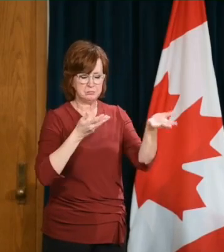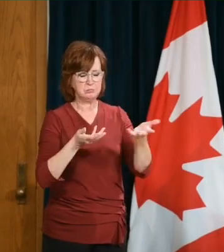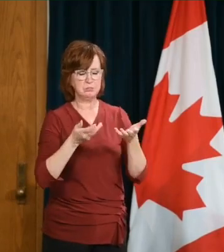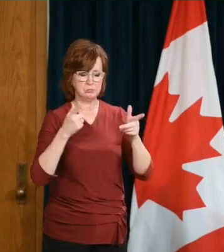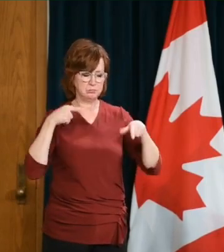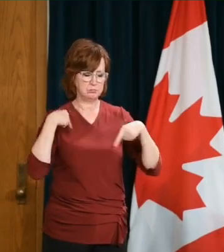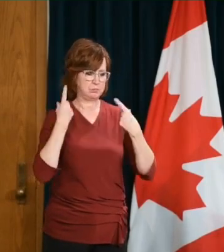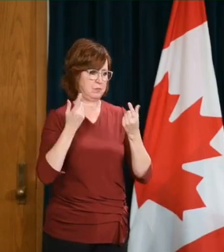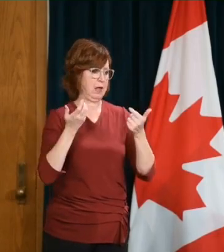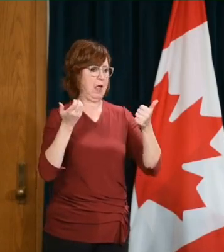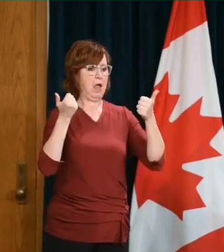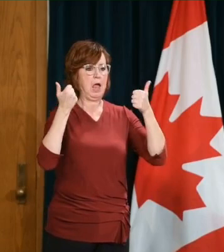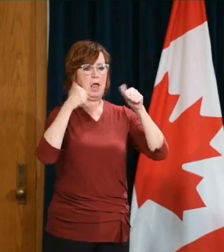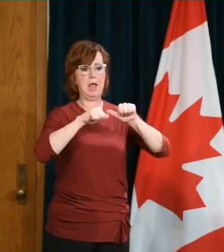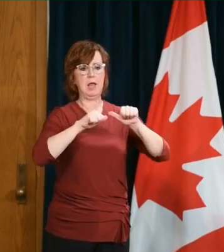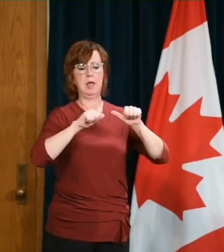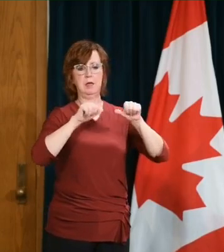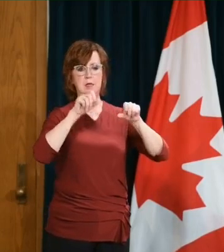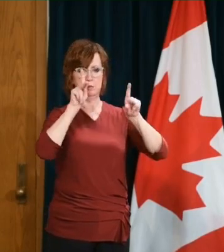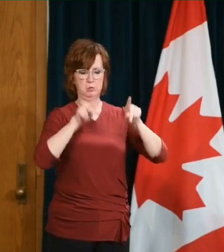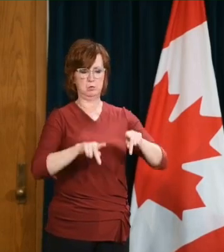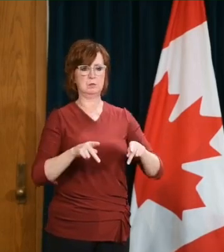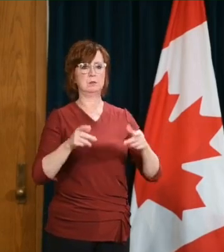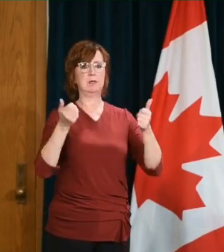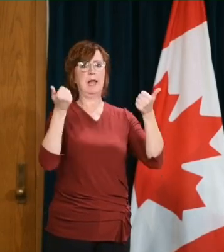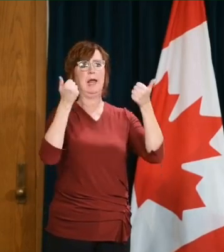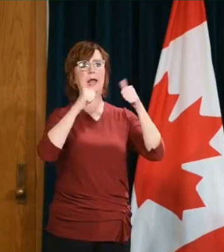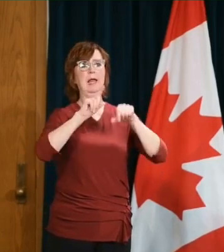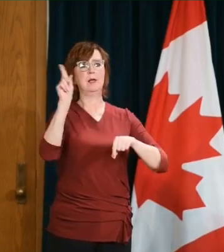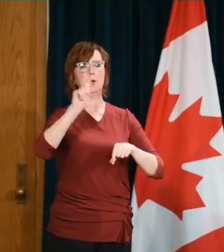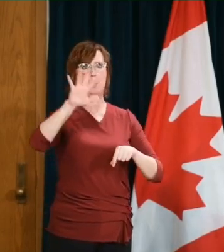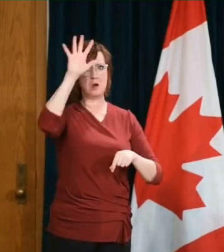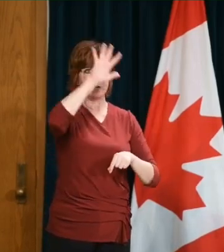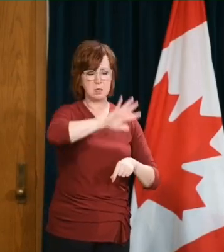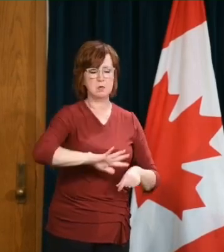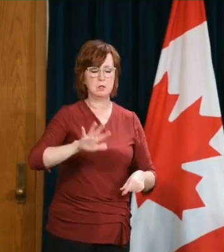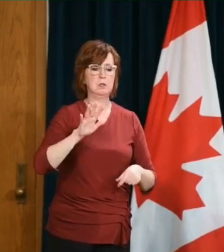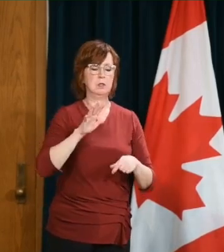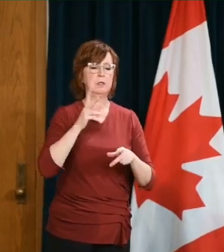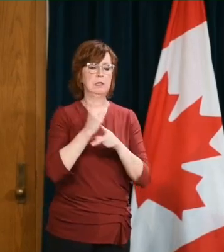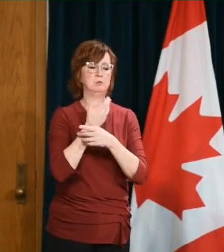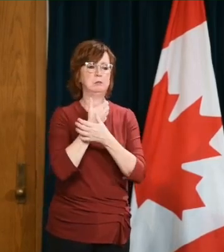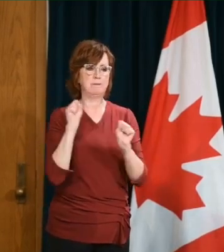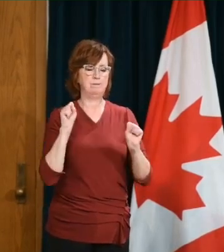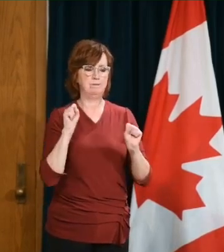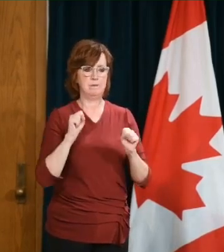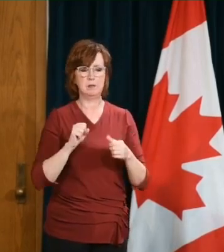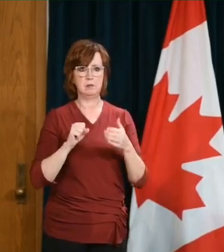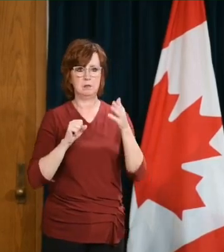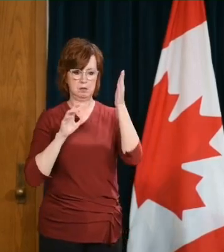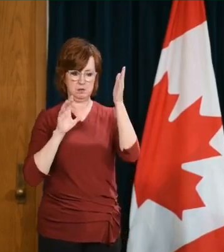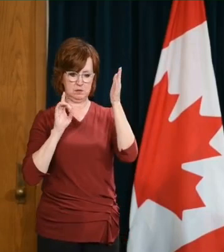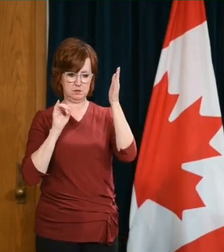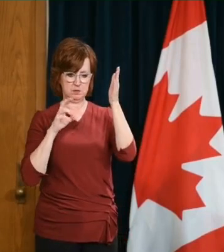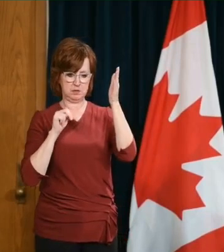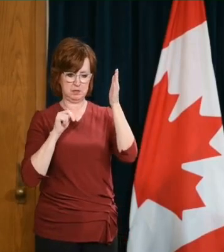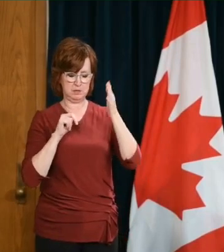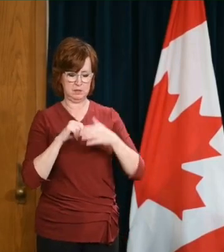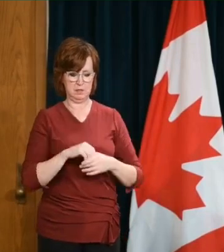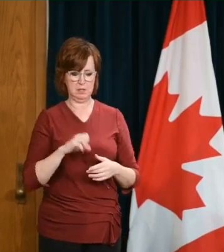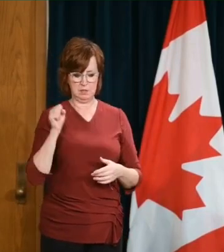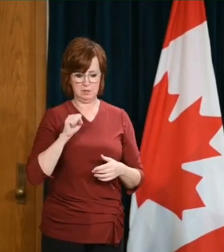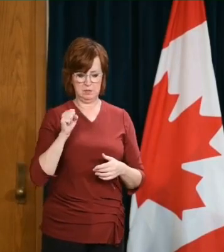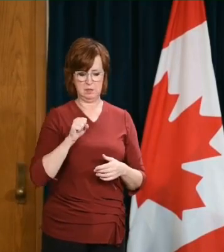live, are able to be safe. Do you have a follow-up, Dan? Yes. Saskatoon Tribal Council